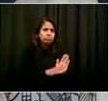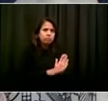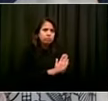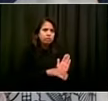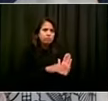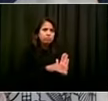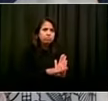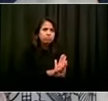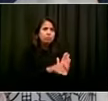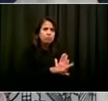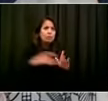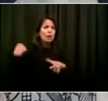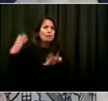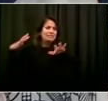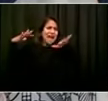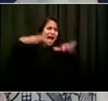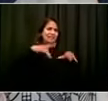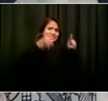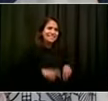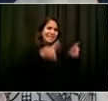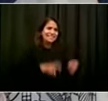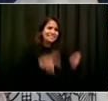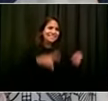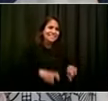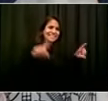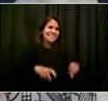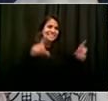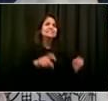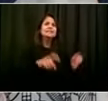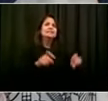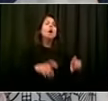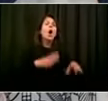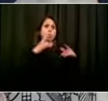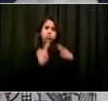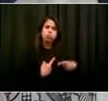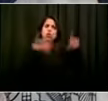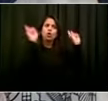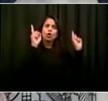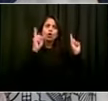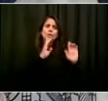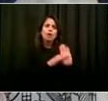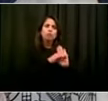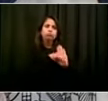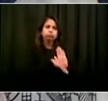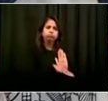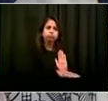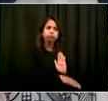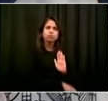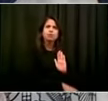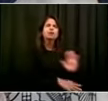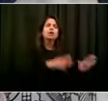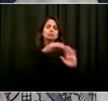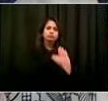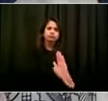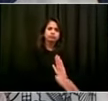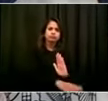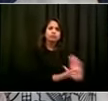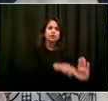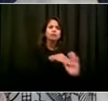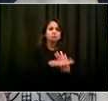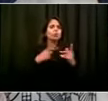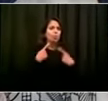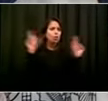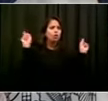trace activity, mass distribution, education, and it worked consistently and quickly, and they went back into a